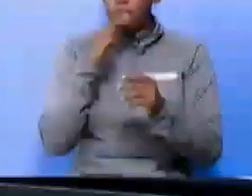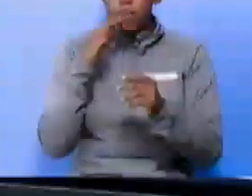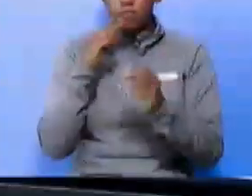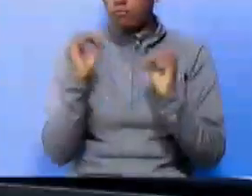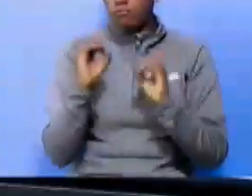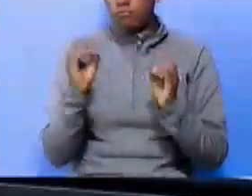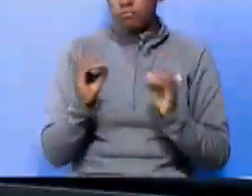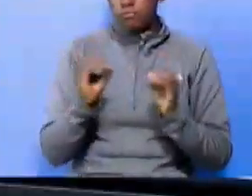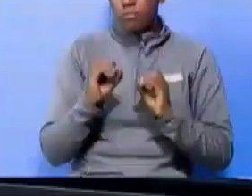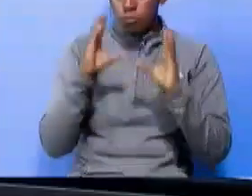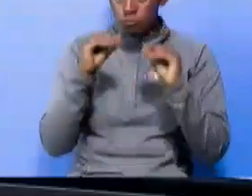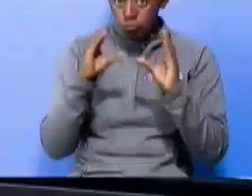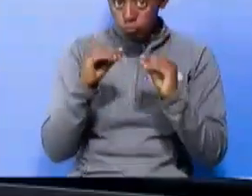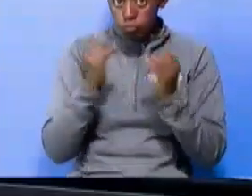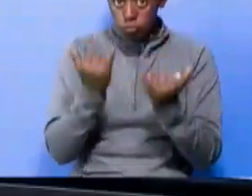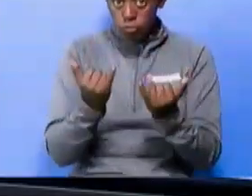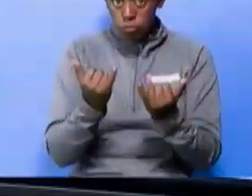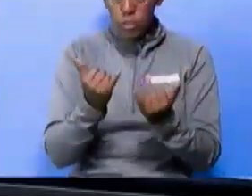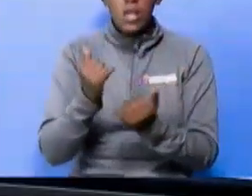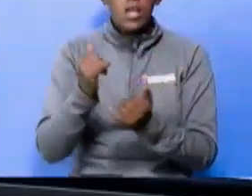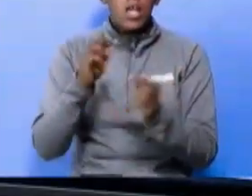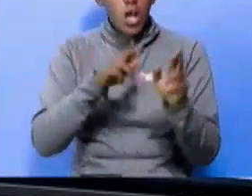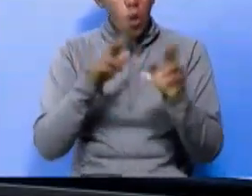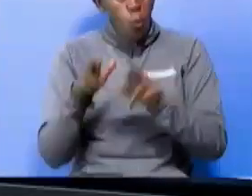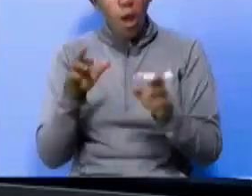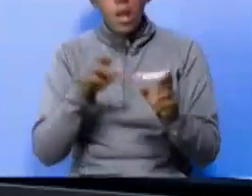verbs. Regular and irregular.